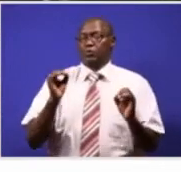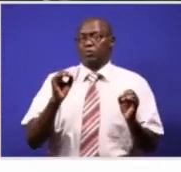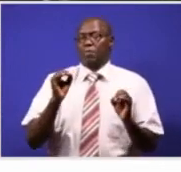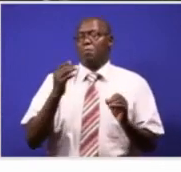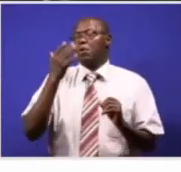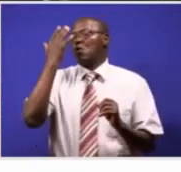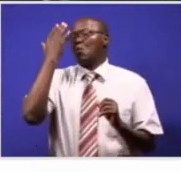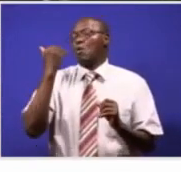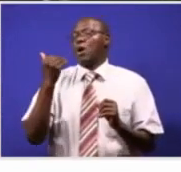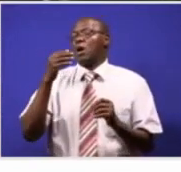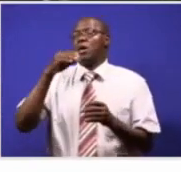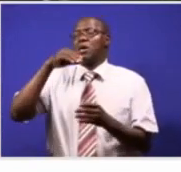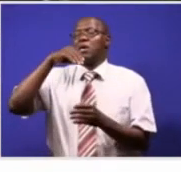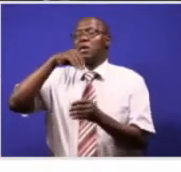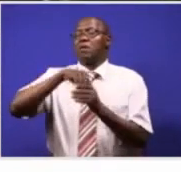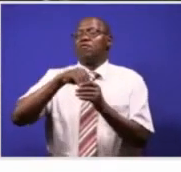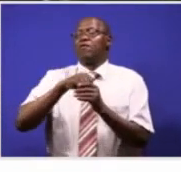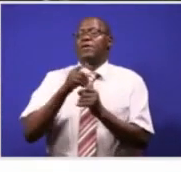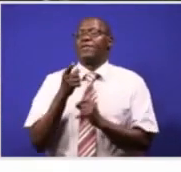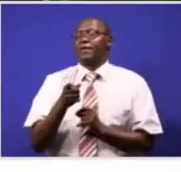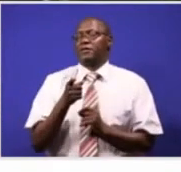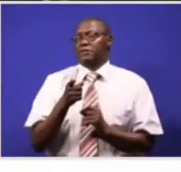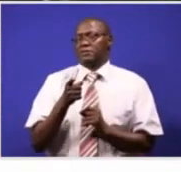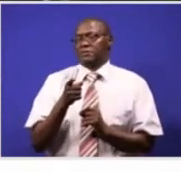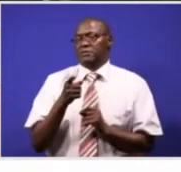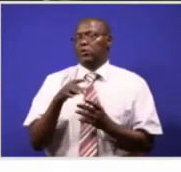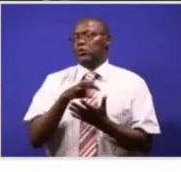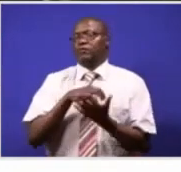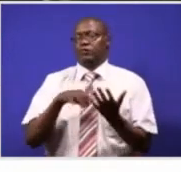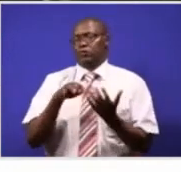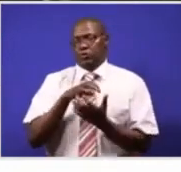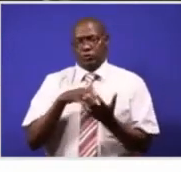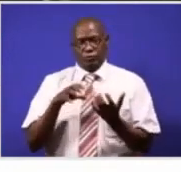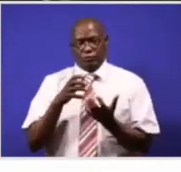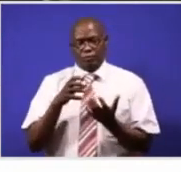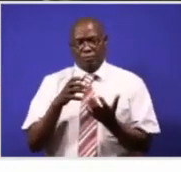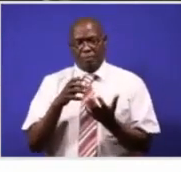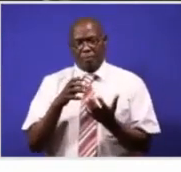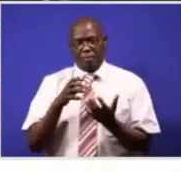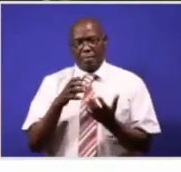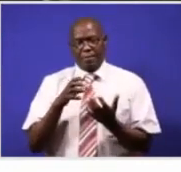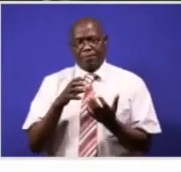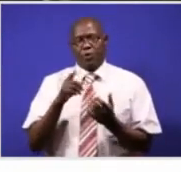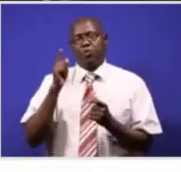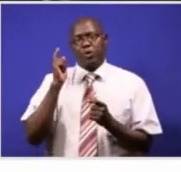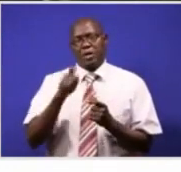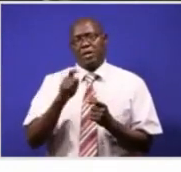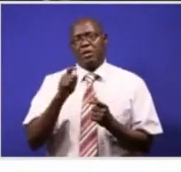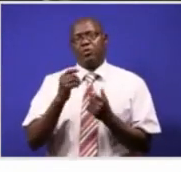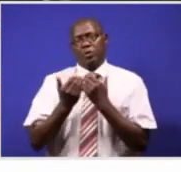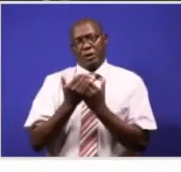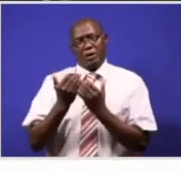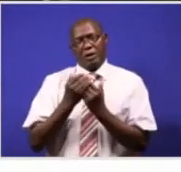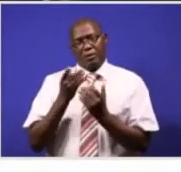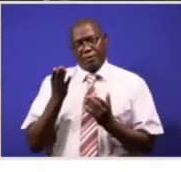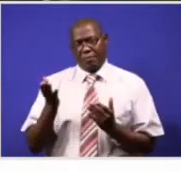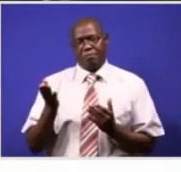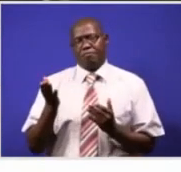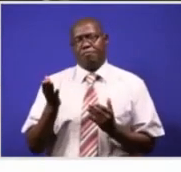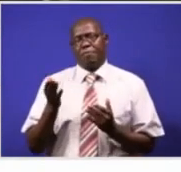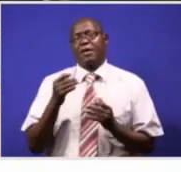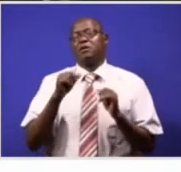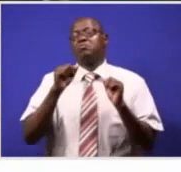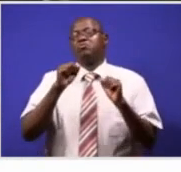they caught in this kind of confusion? So we need to spare them. It is possible that